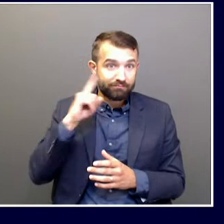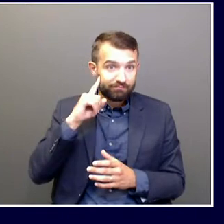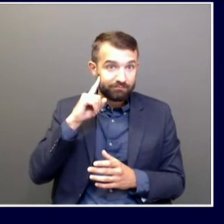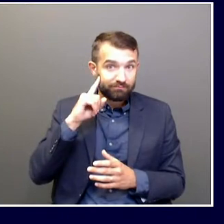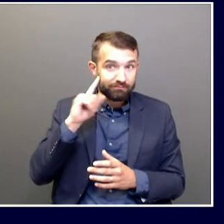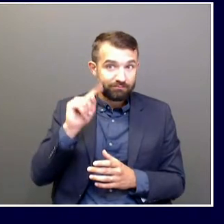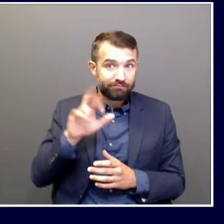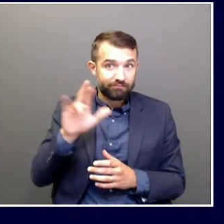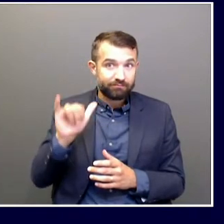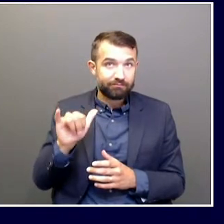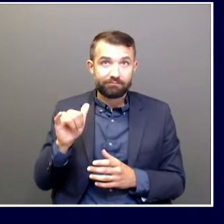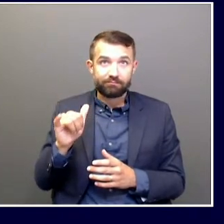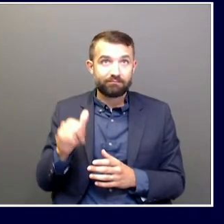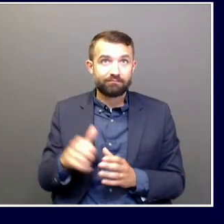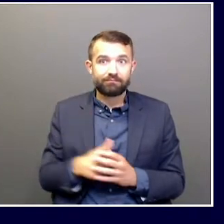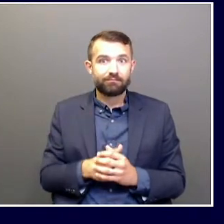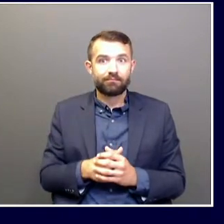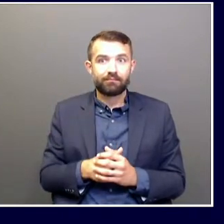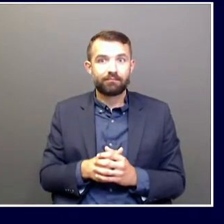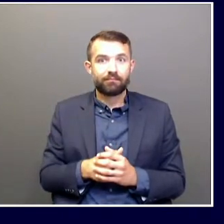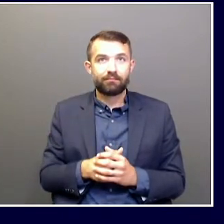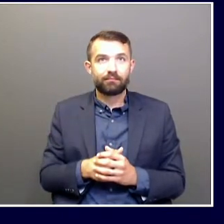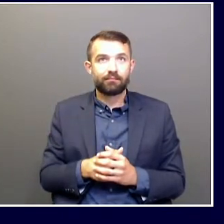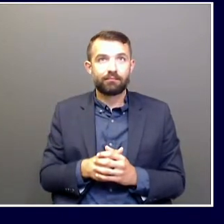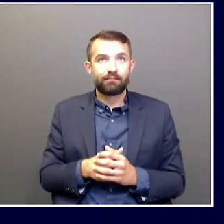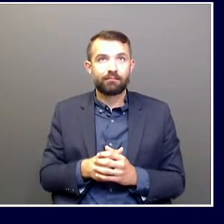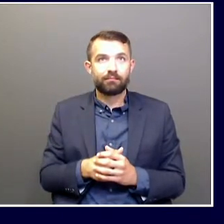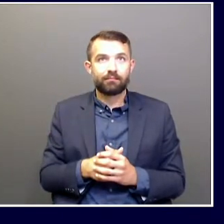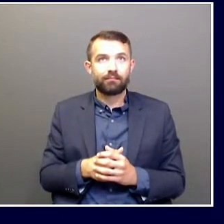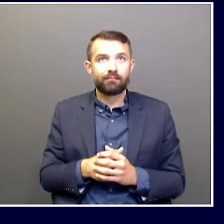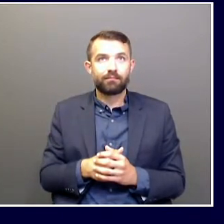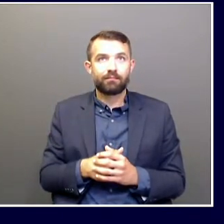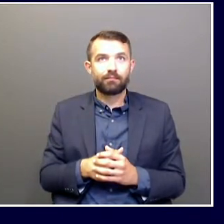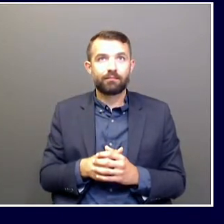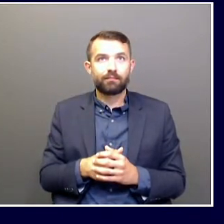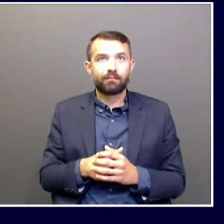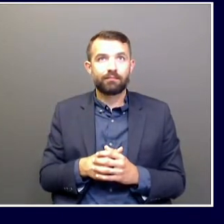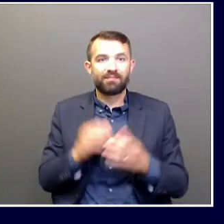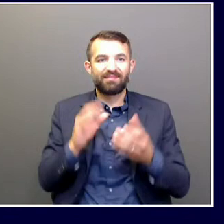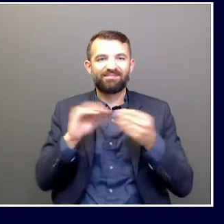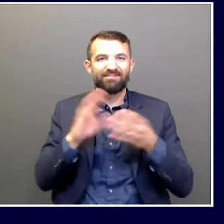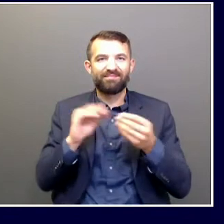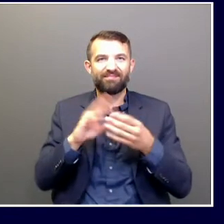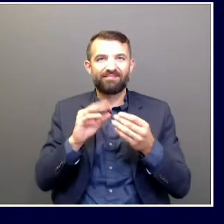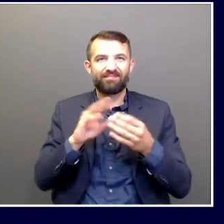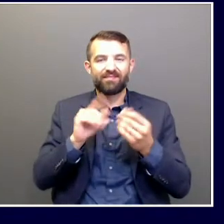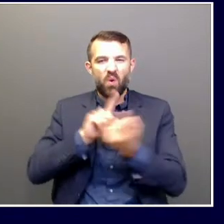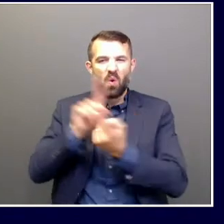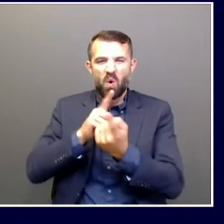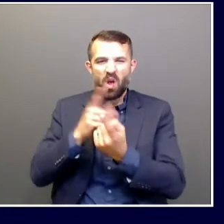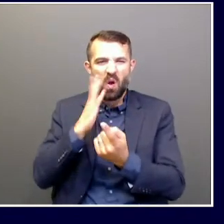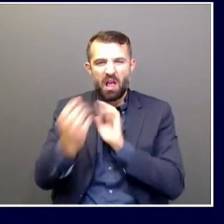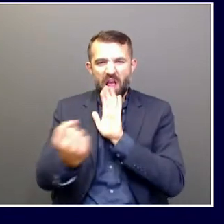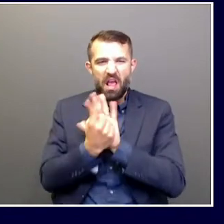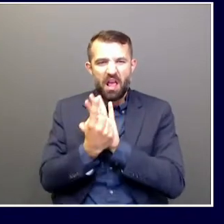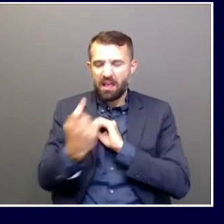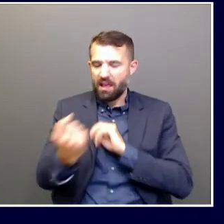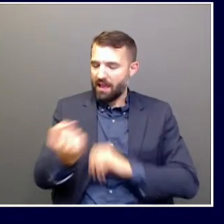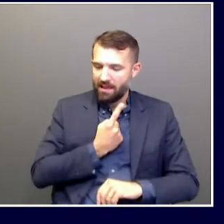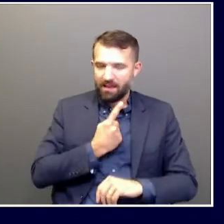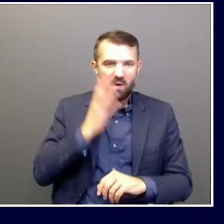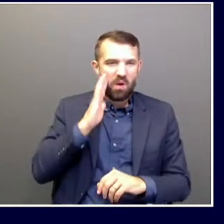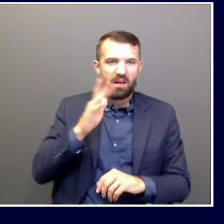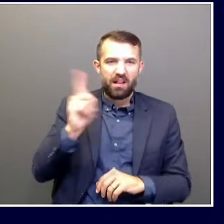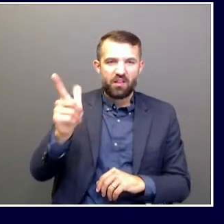Okay, we'll get your question offline, Terry. Not a problem whatsoever. But Governor, I would like to turn things back over to you to wrap us